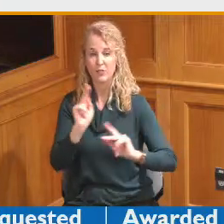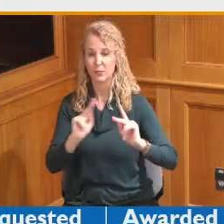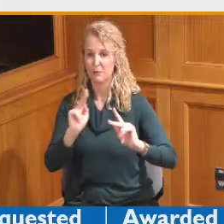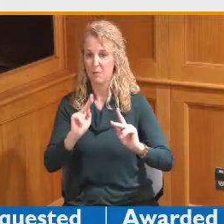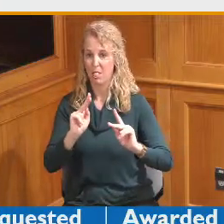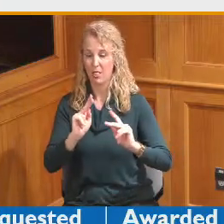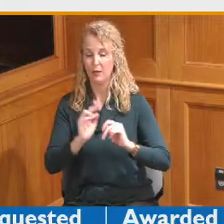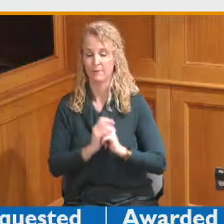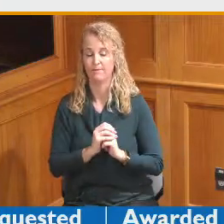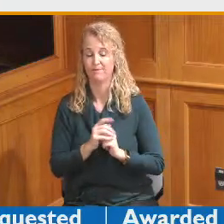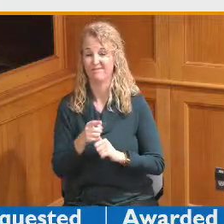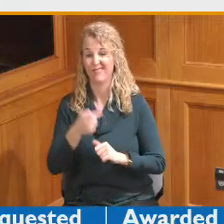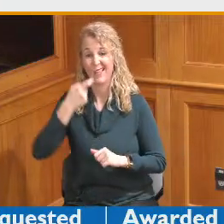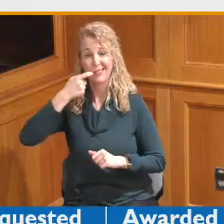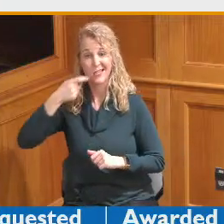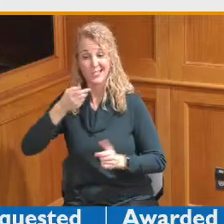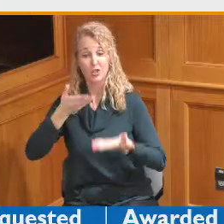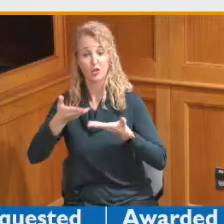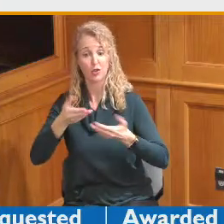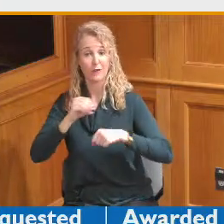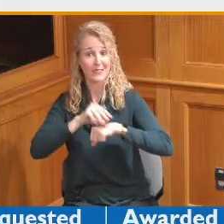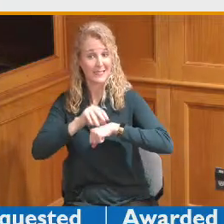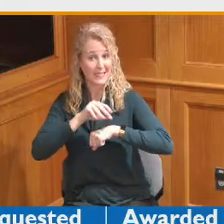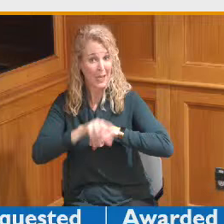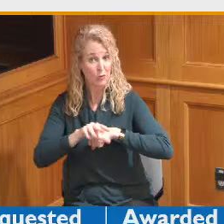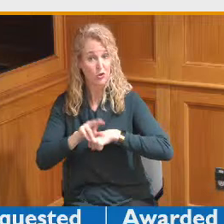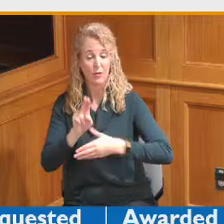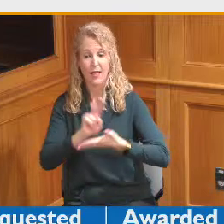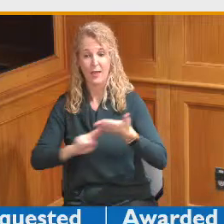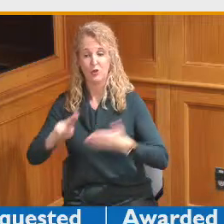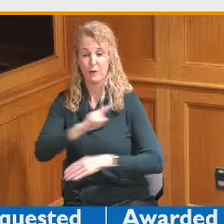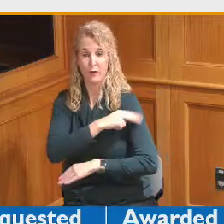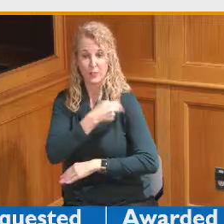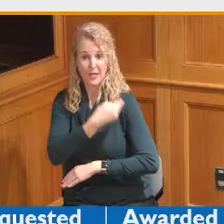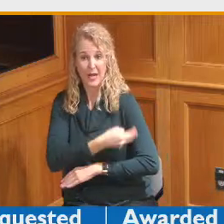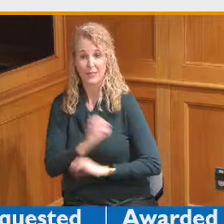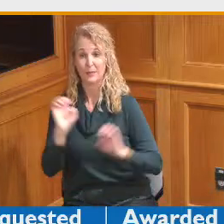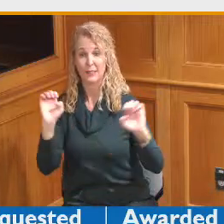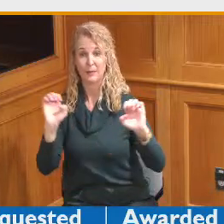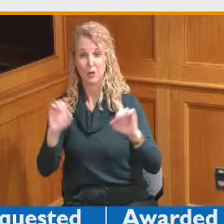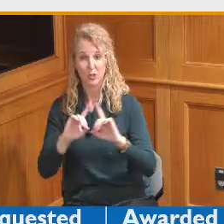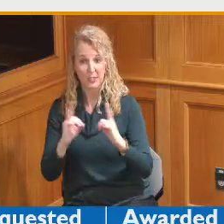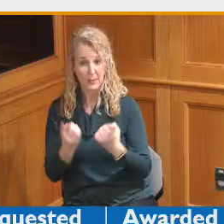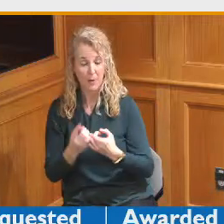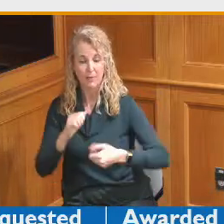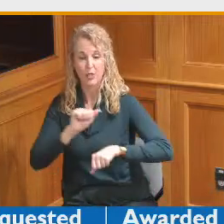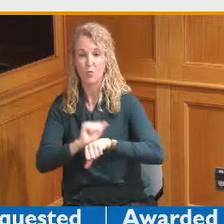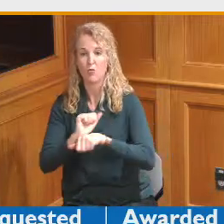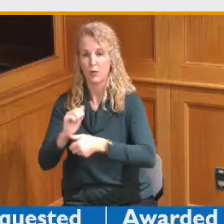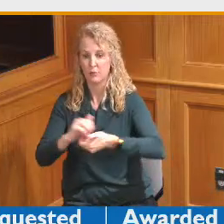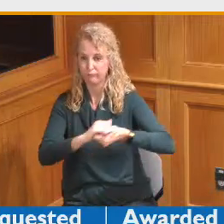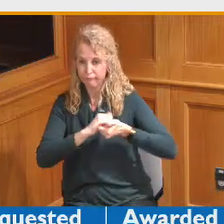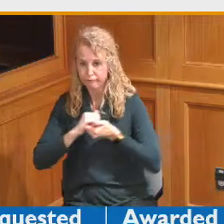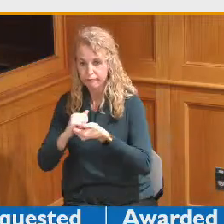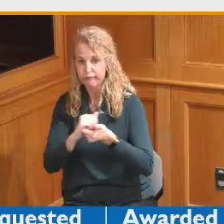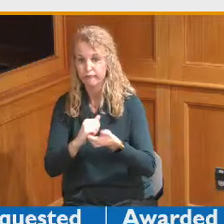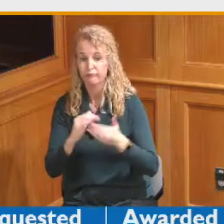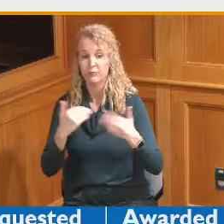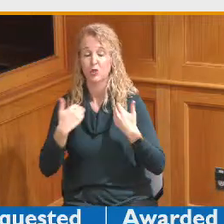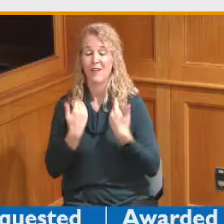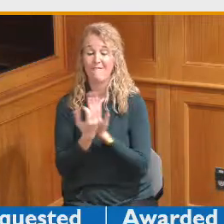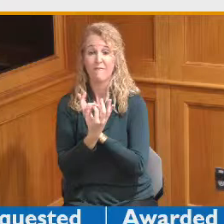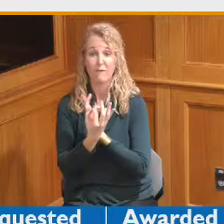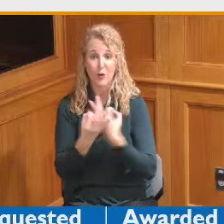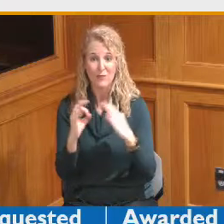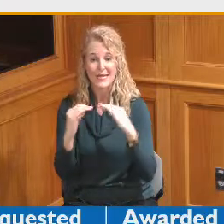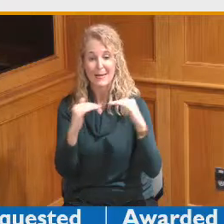professionals. The Addiction Services Council and the University Hospital's Emergency Department are collaborating to offer free peer recovery